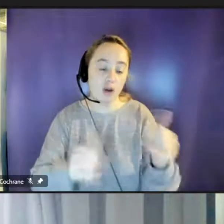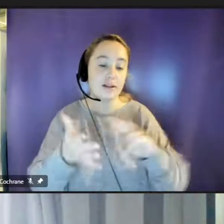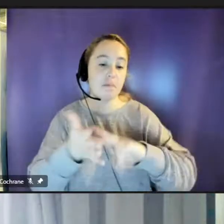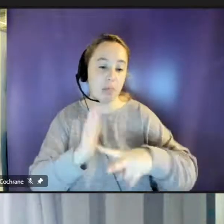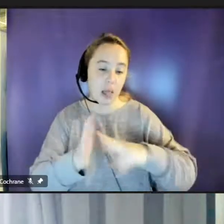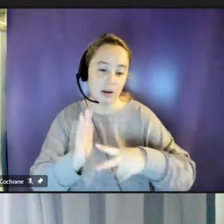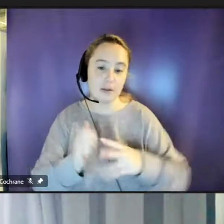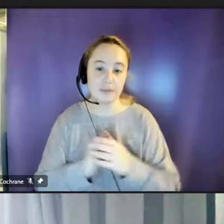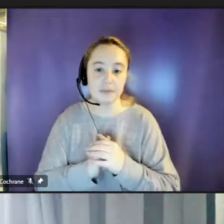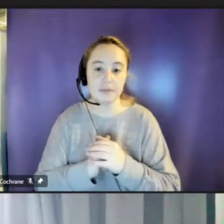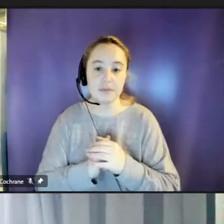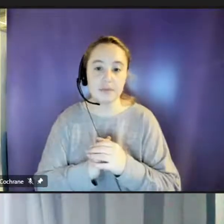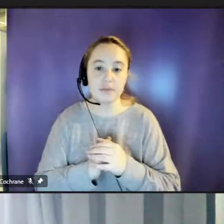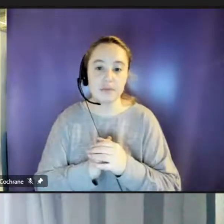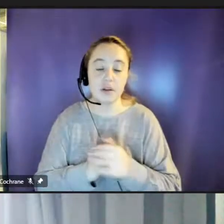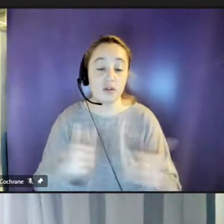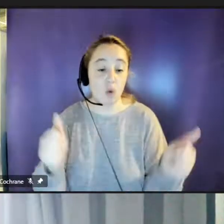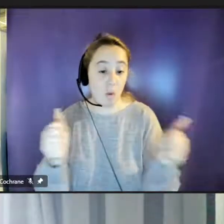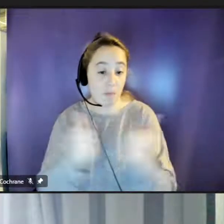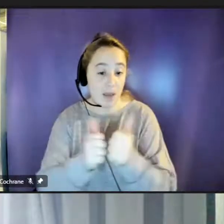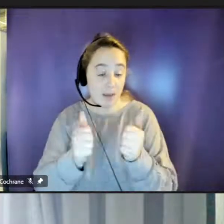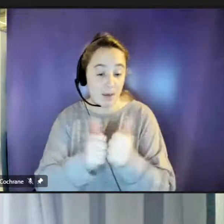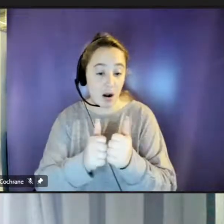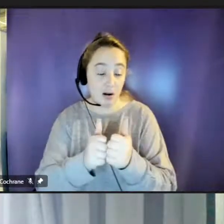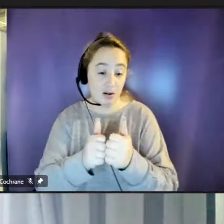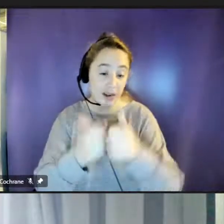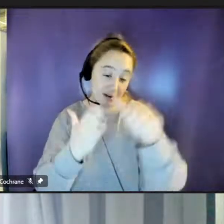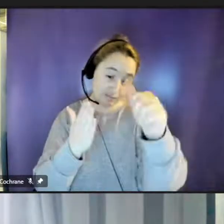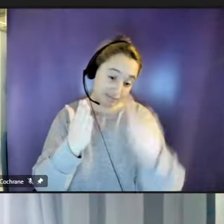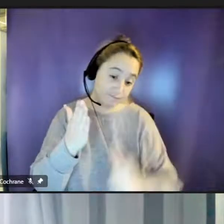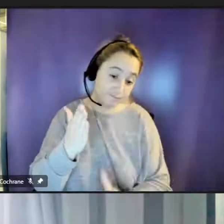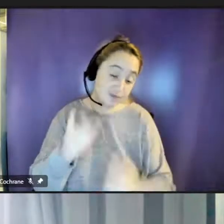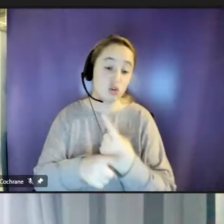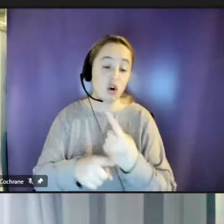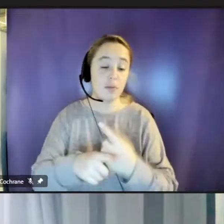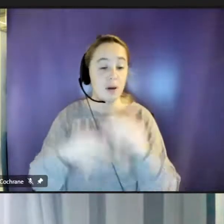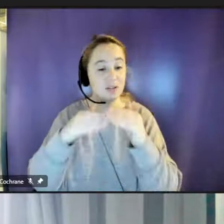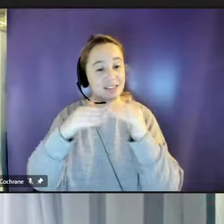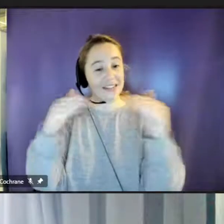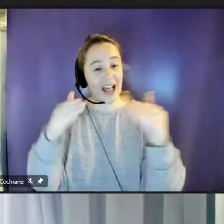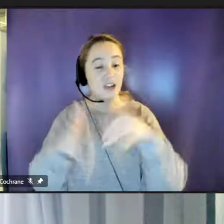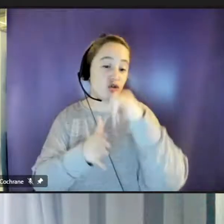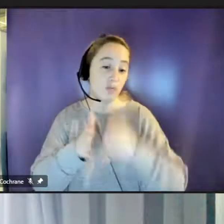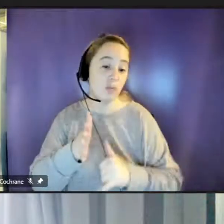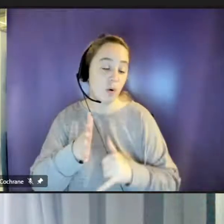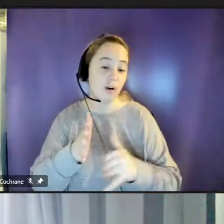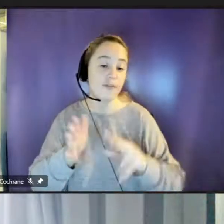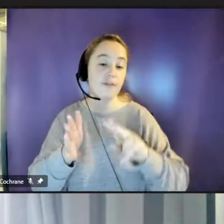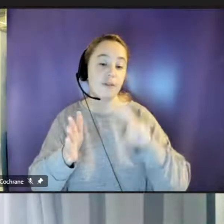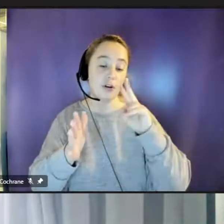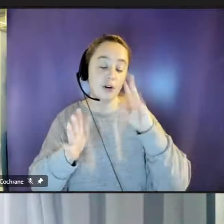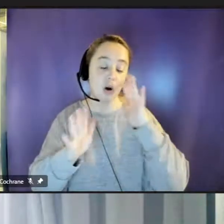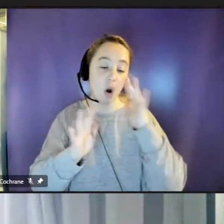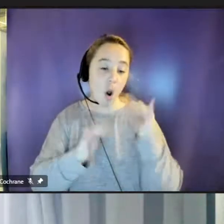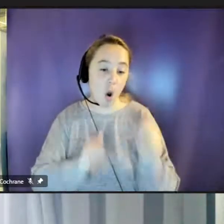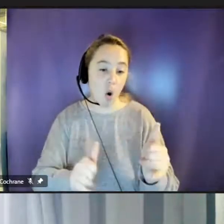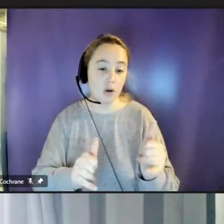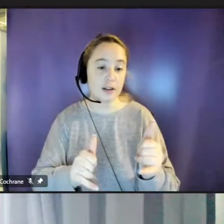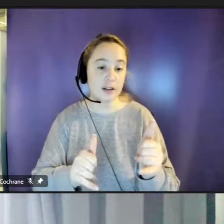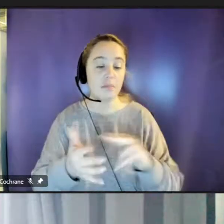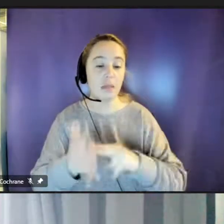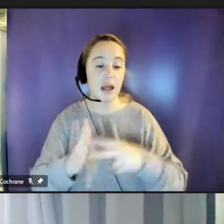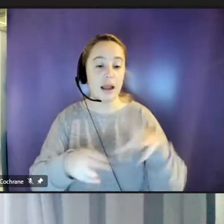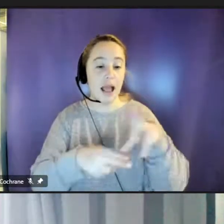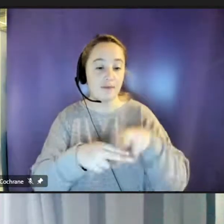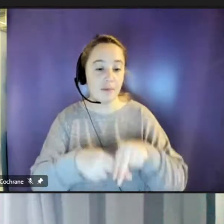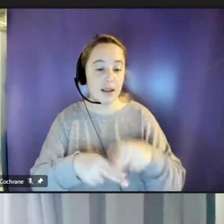terms of the paper, it takes you through what would be the kind of standard report that you would see with the audit plan. It attaches at Appendix 1,